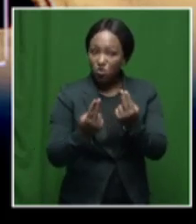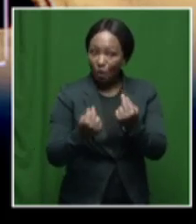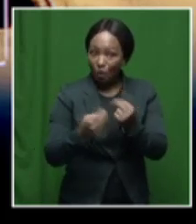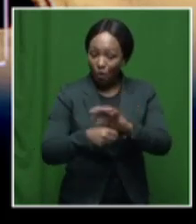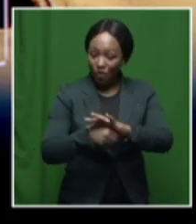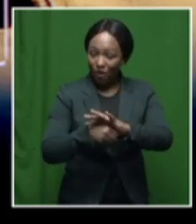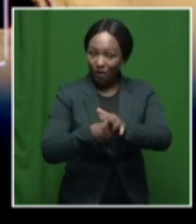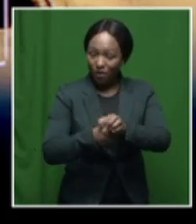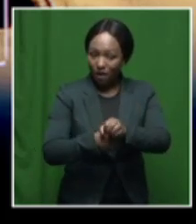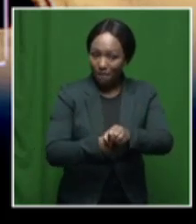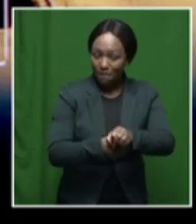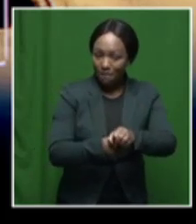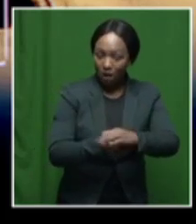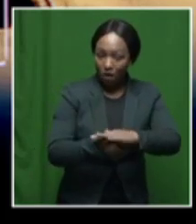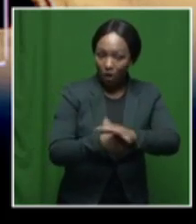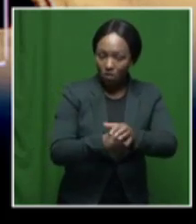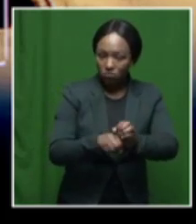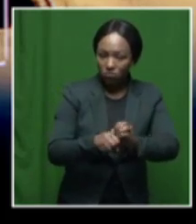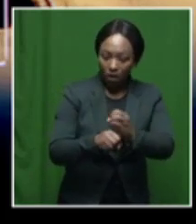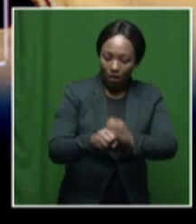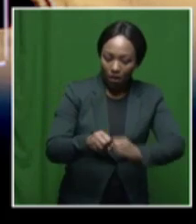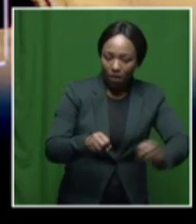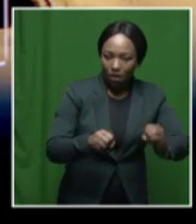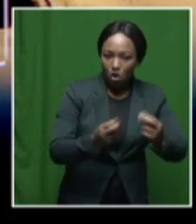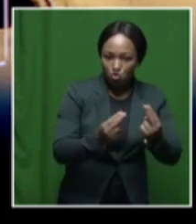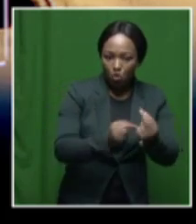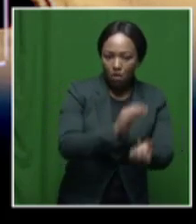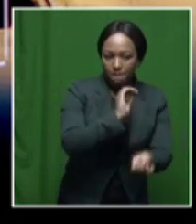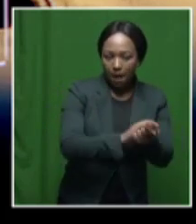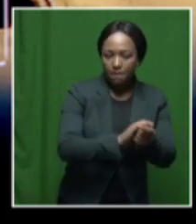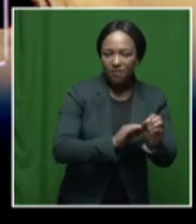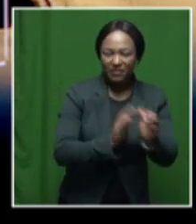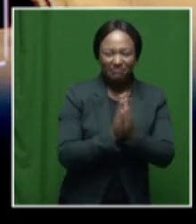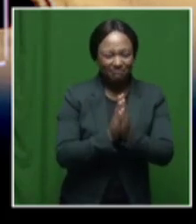has mutated to once again try and deceive. So please be careful out there.